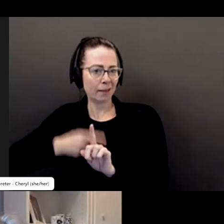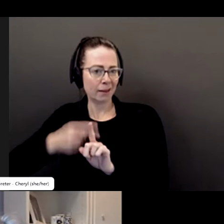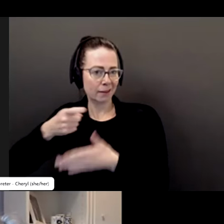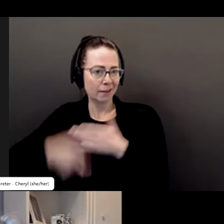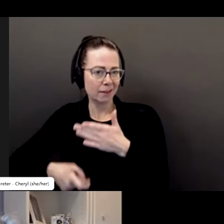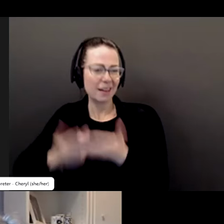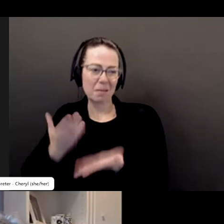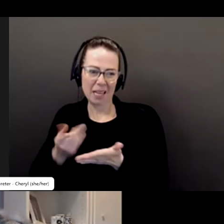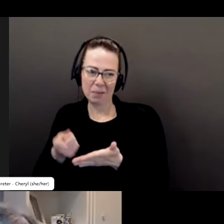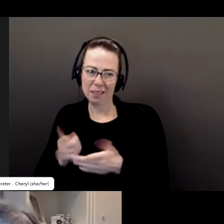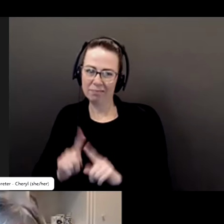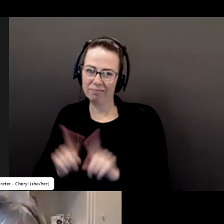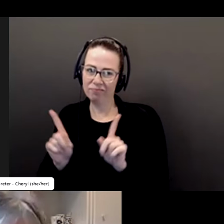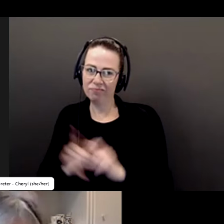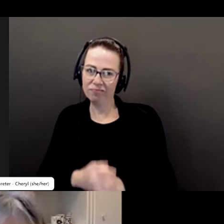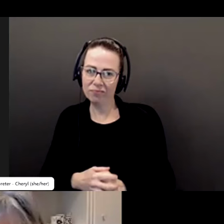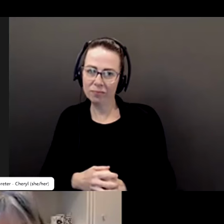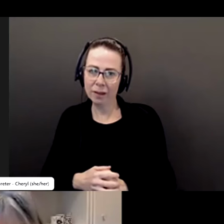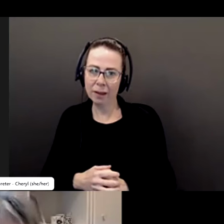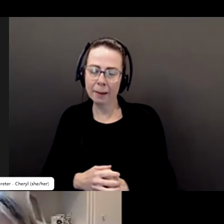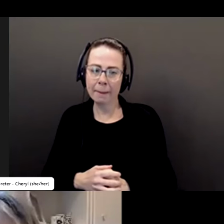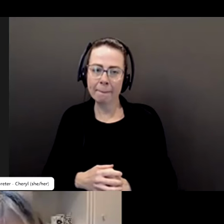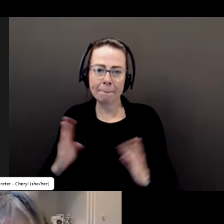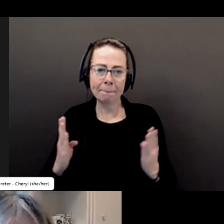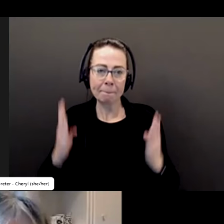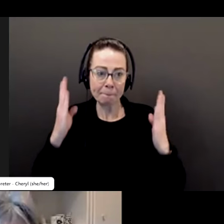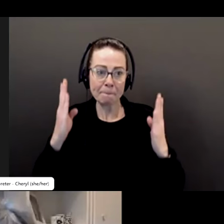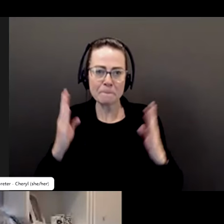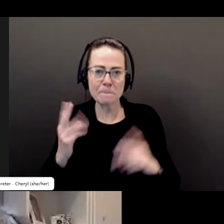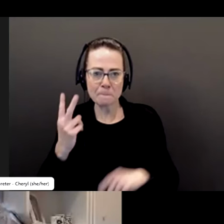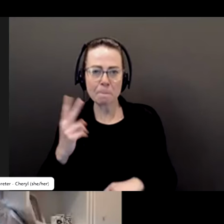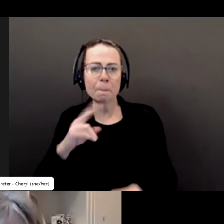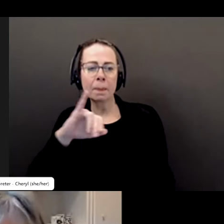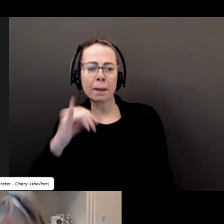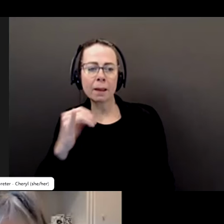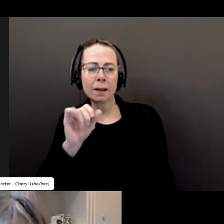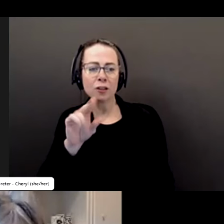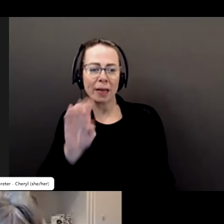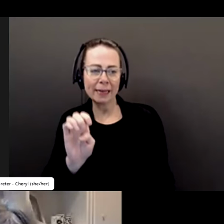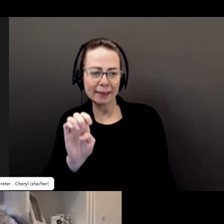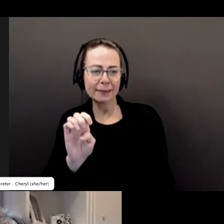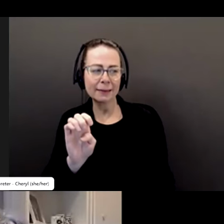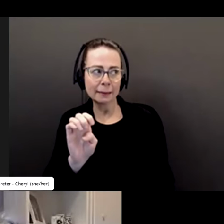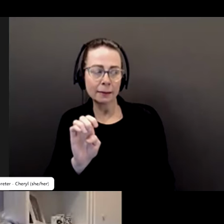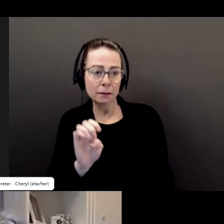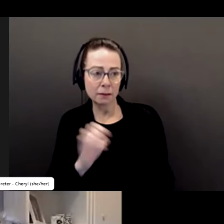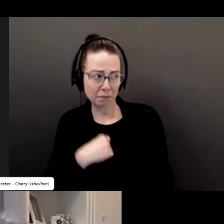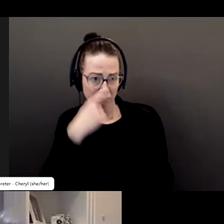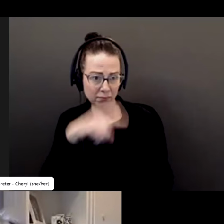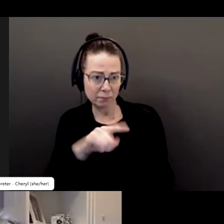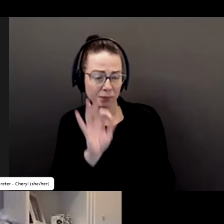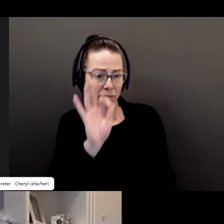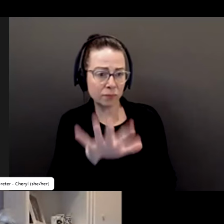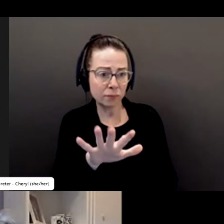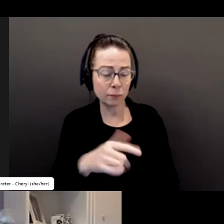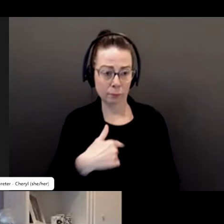be a matter of that. Janice, you want to comment? Sorry, could I just interject for a sec? I don't know if the viewers know about this, but as a